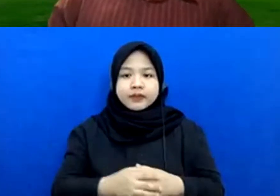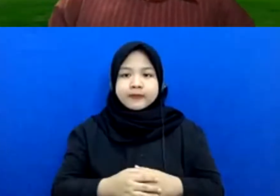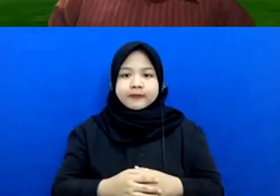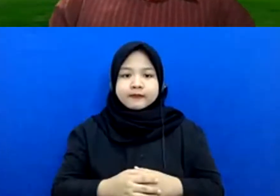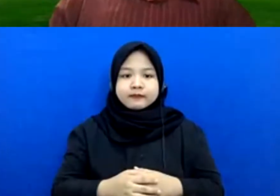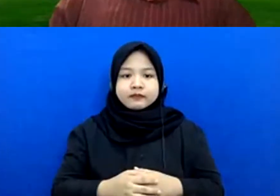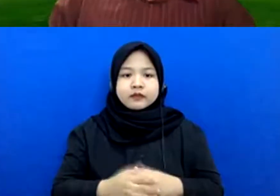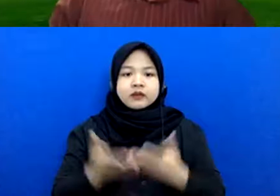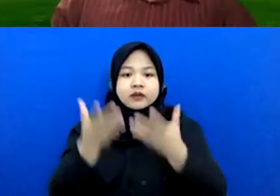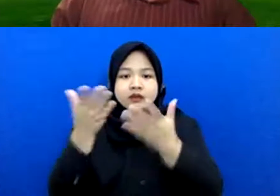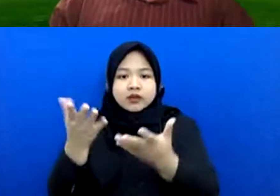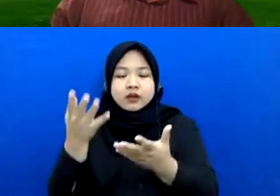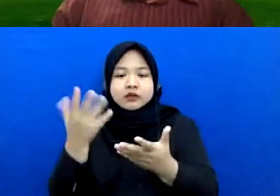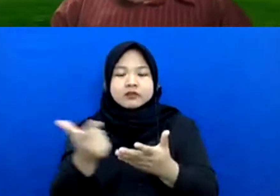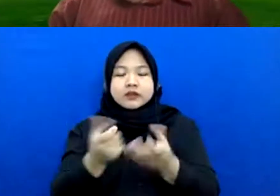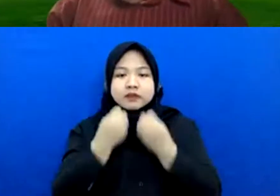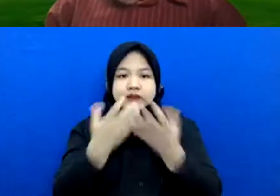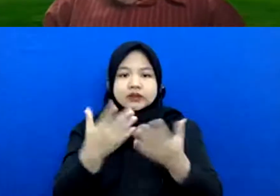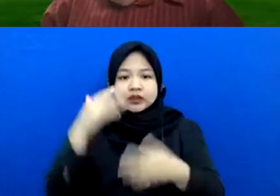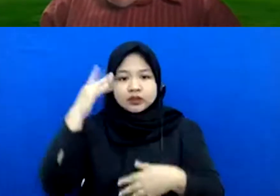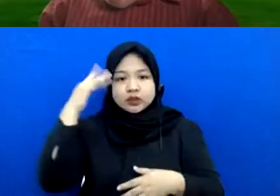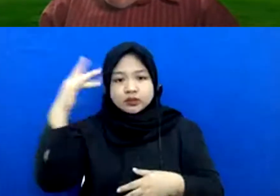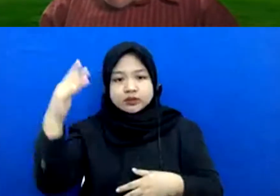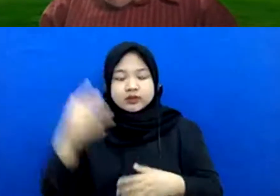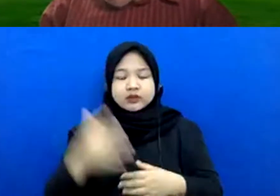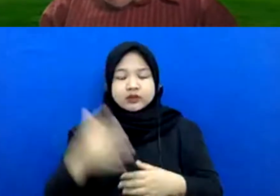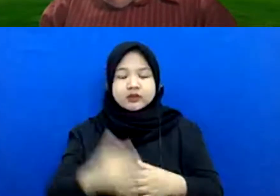it just lends itself to a nice piece of grounded theory work, that's all.